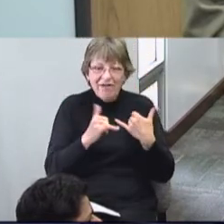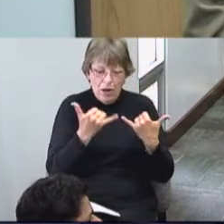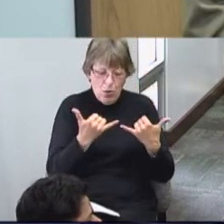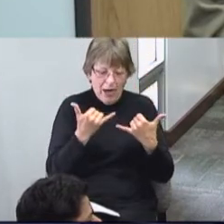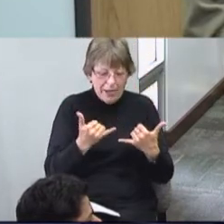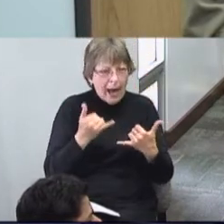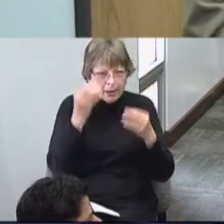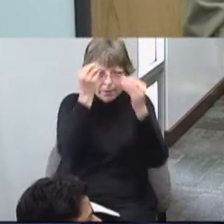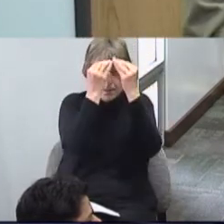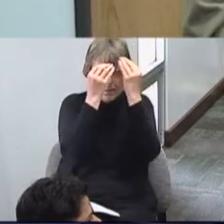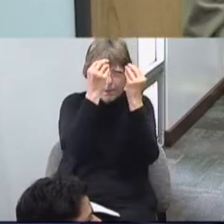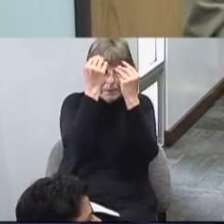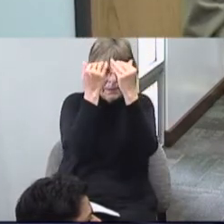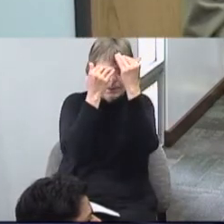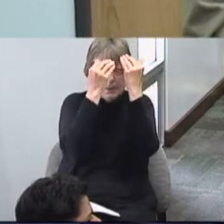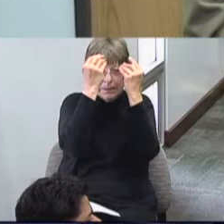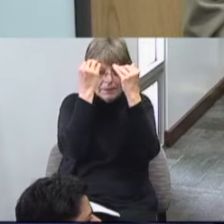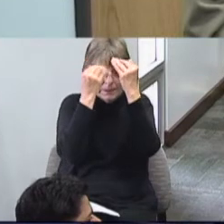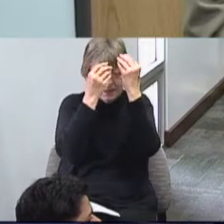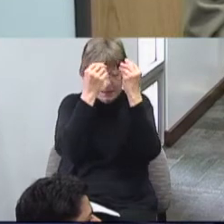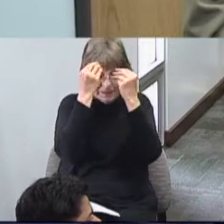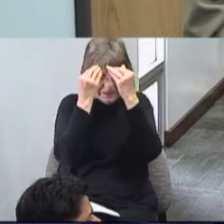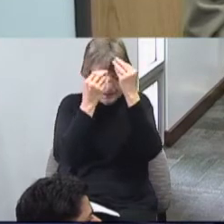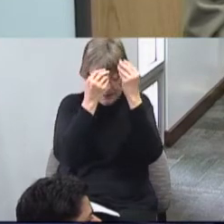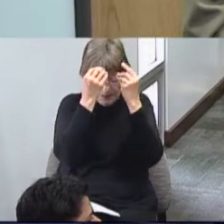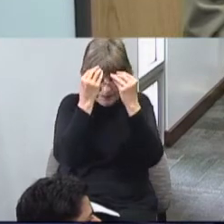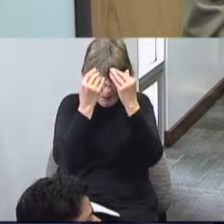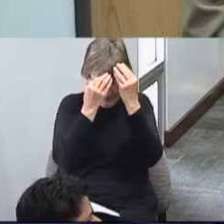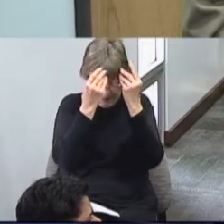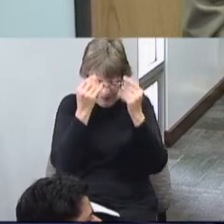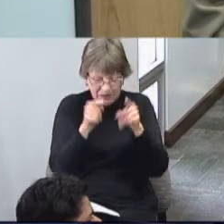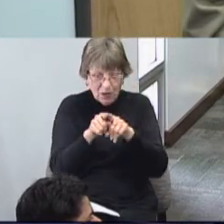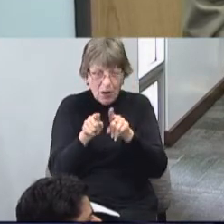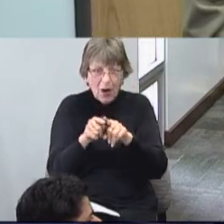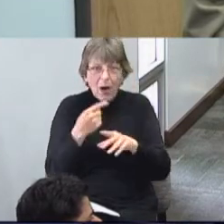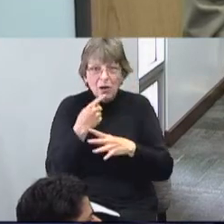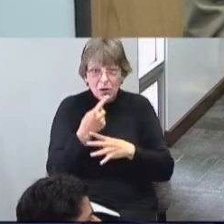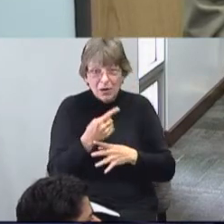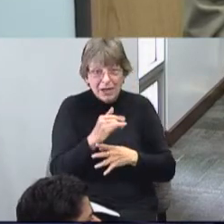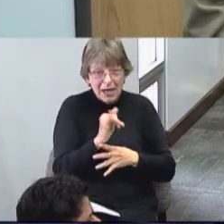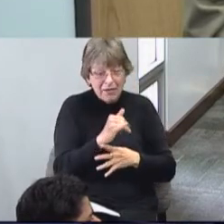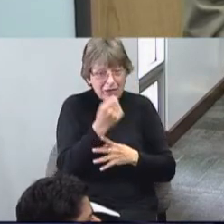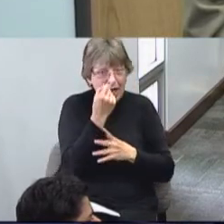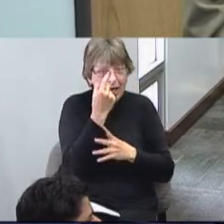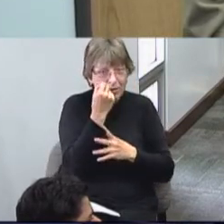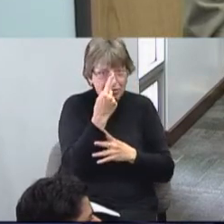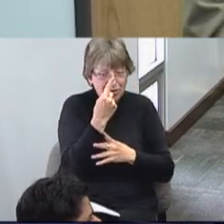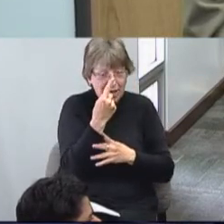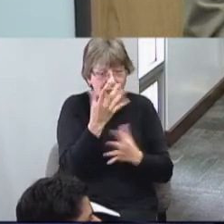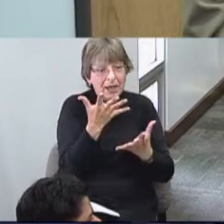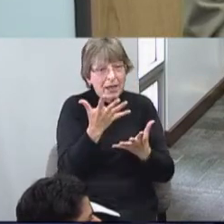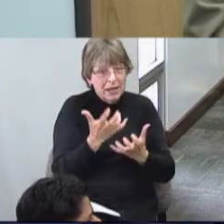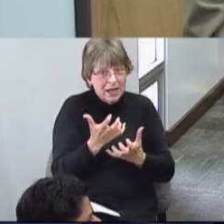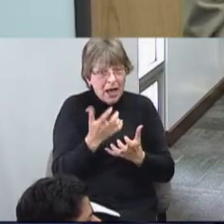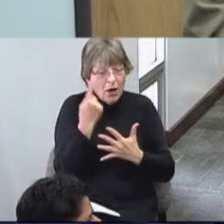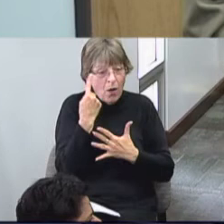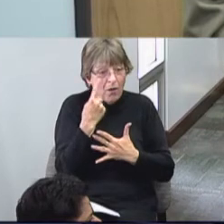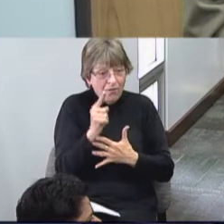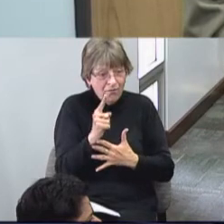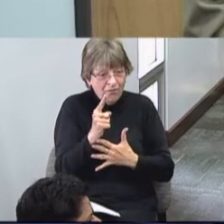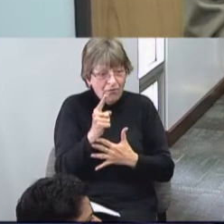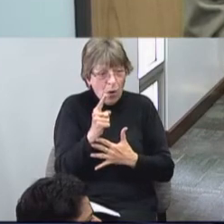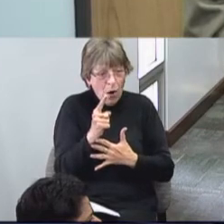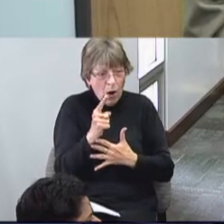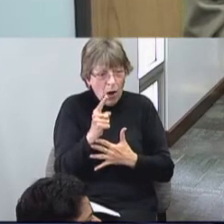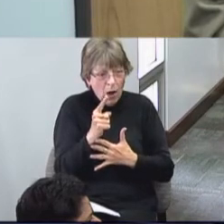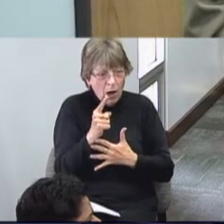consideration. I think we should also say that the architects fully understand the desire for